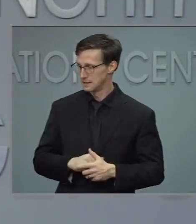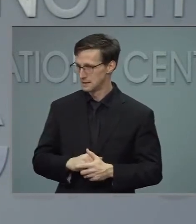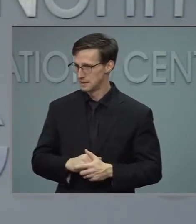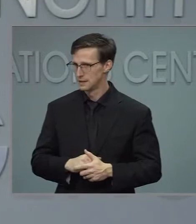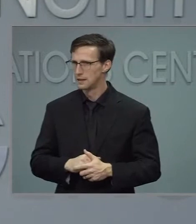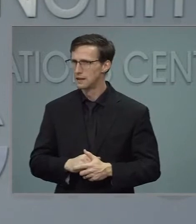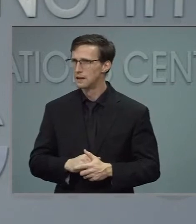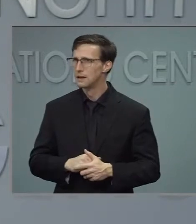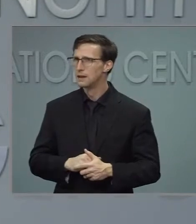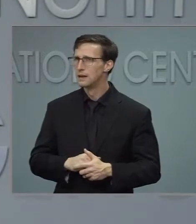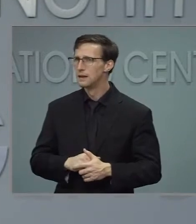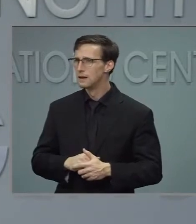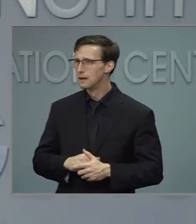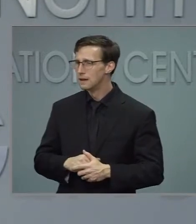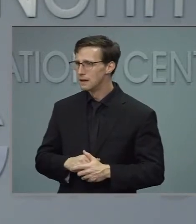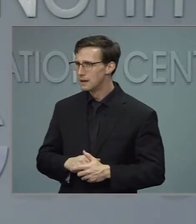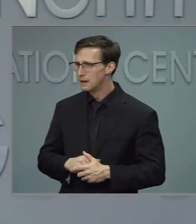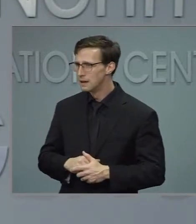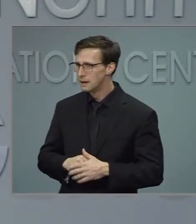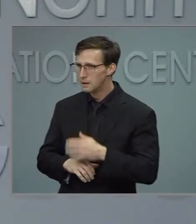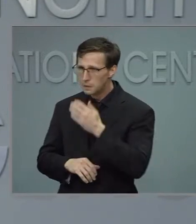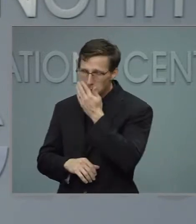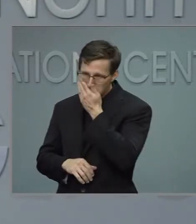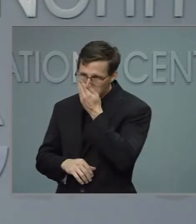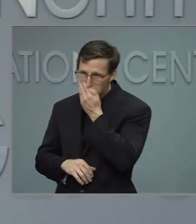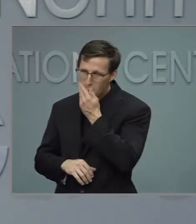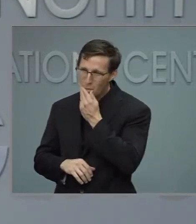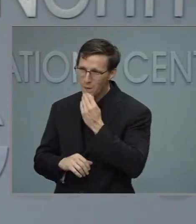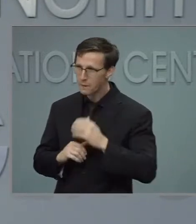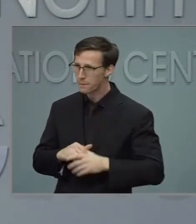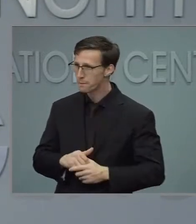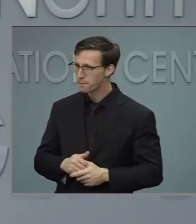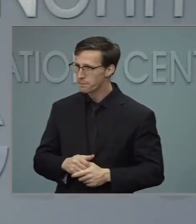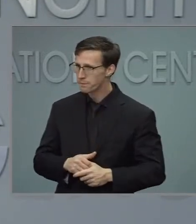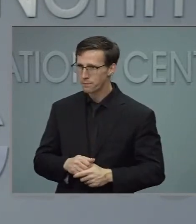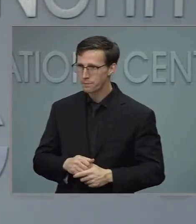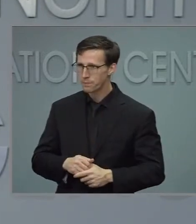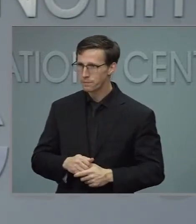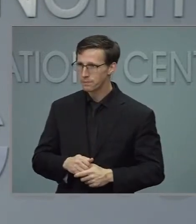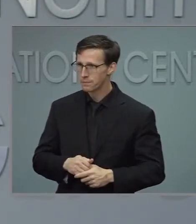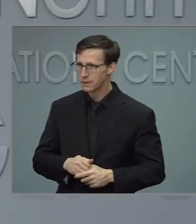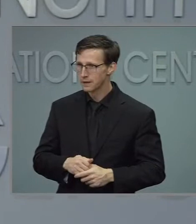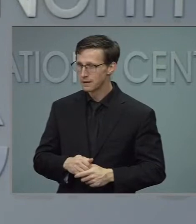Final question that will conclude today's media briefing will be from Travis Fain with WRAL.